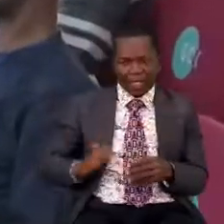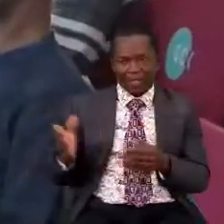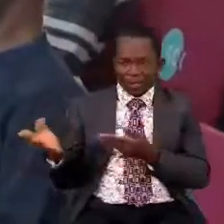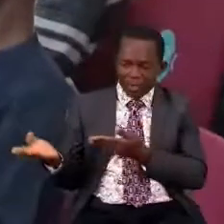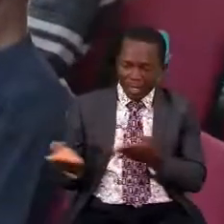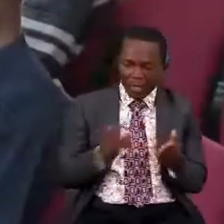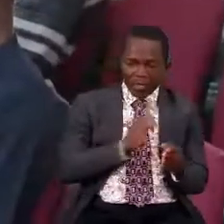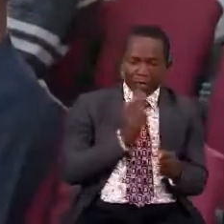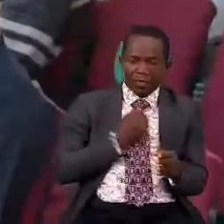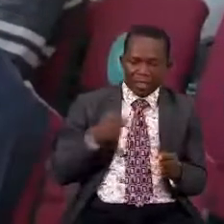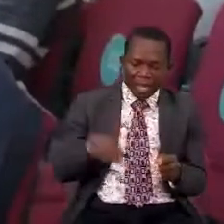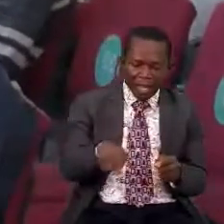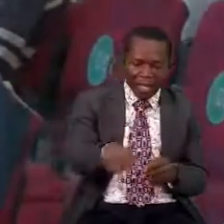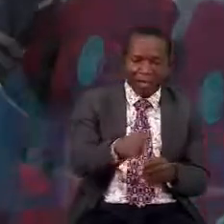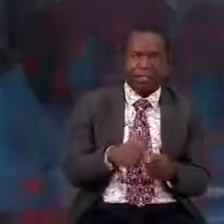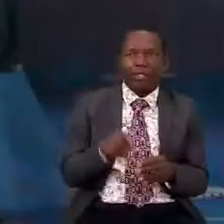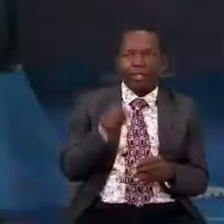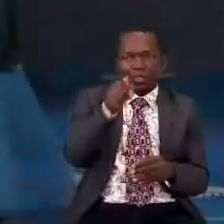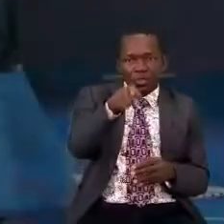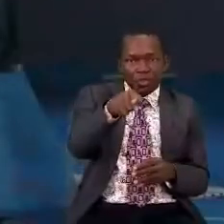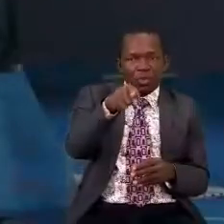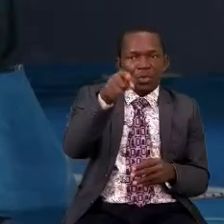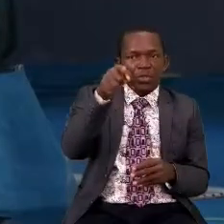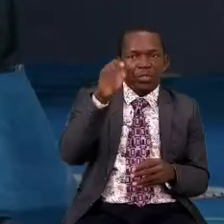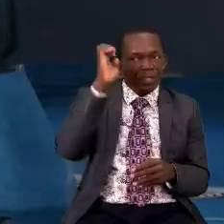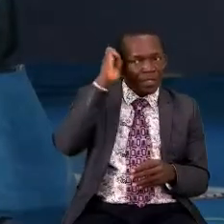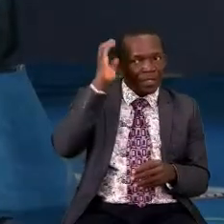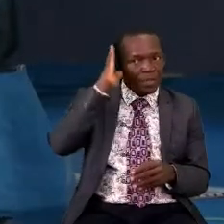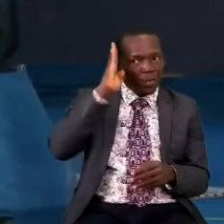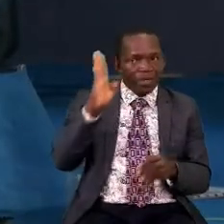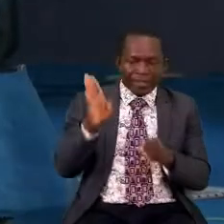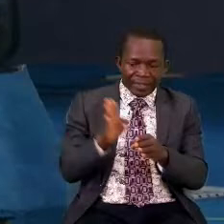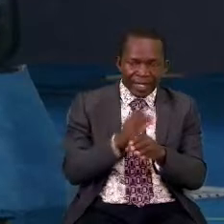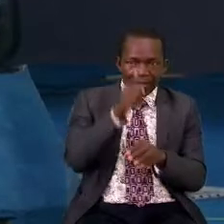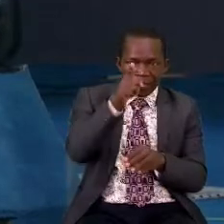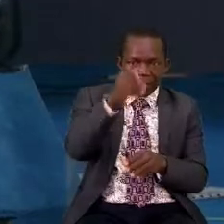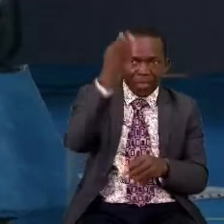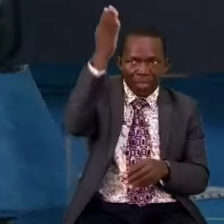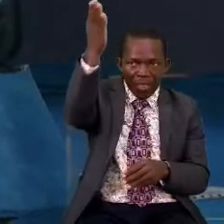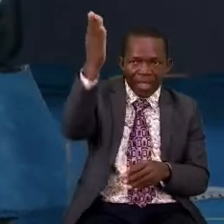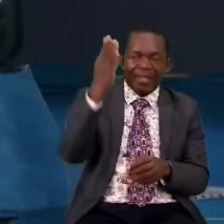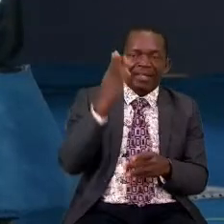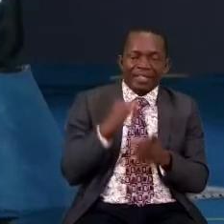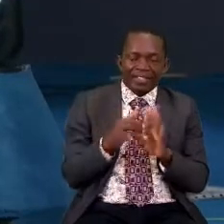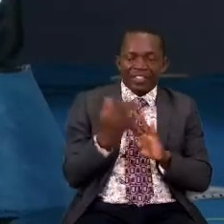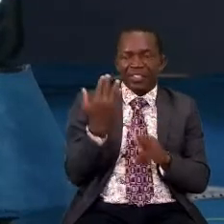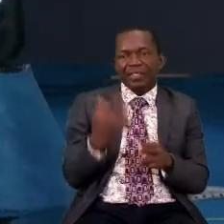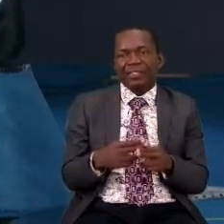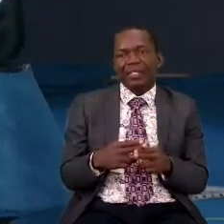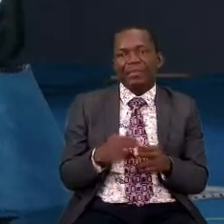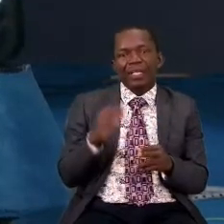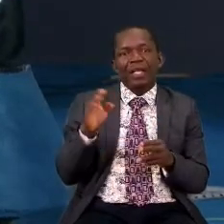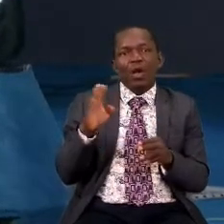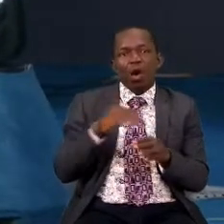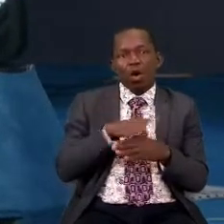the people unto the land which I do give to them, even to the